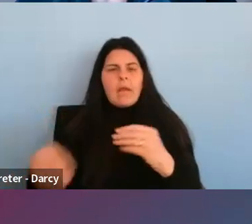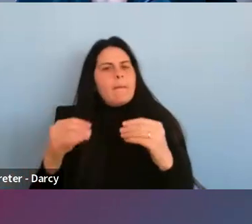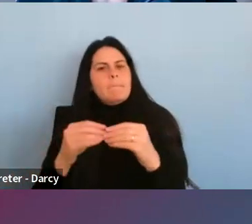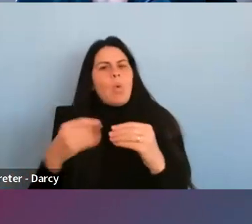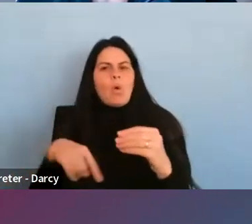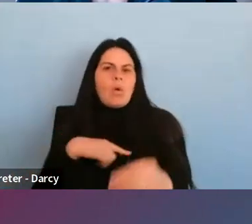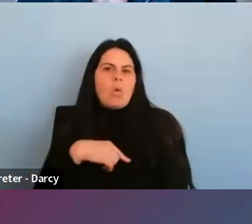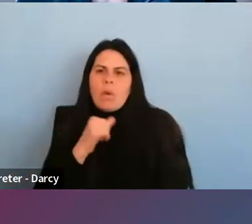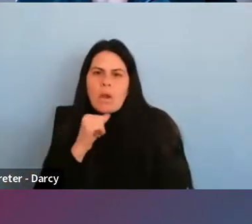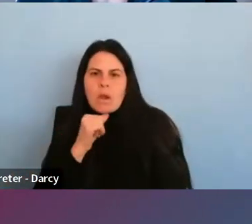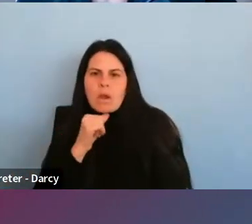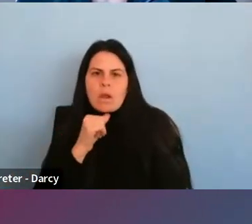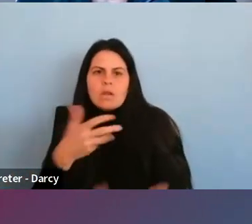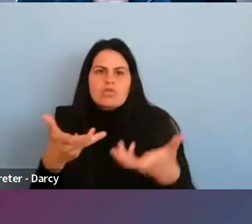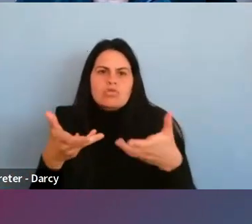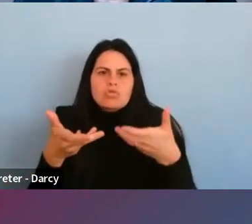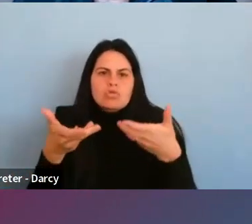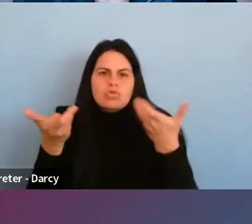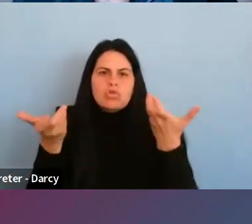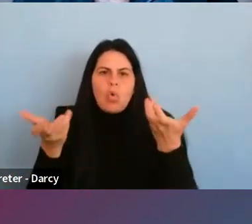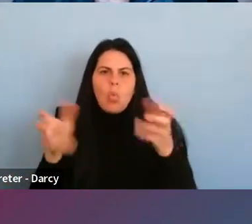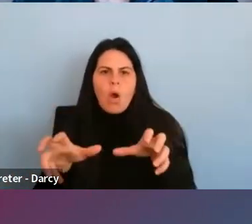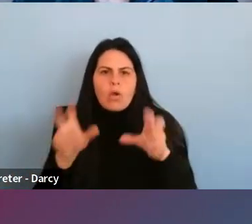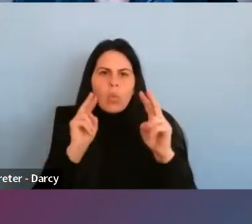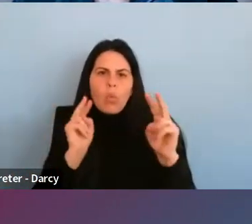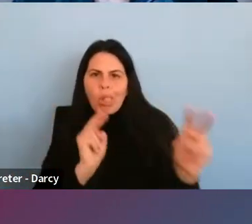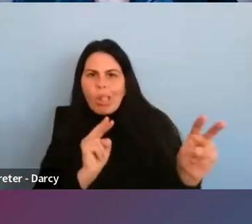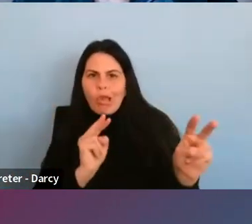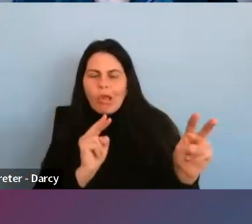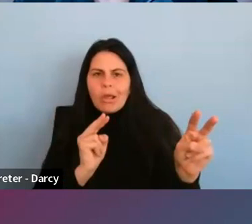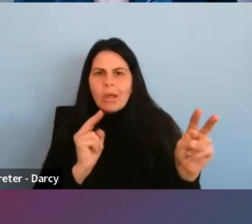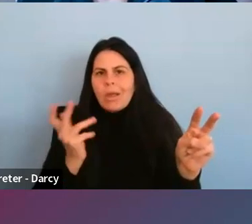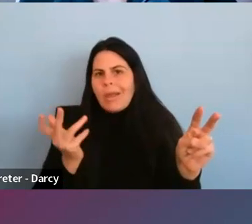don't want to look at what might